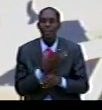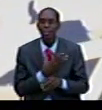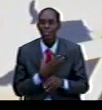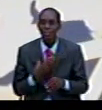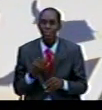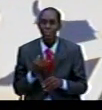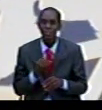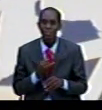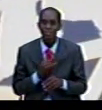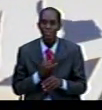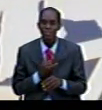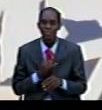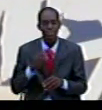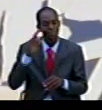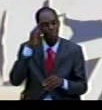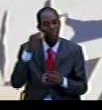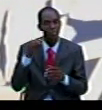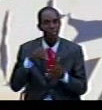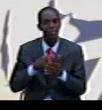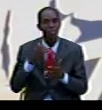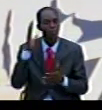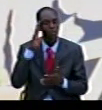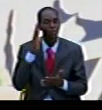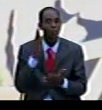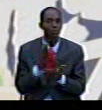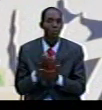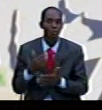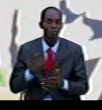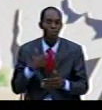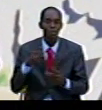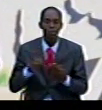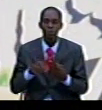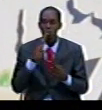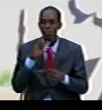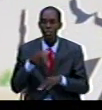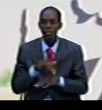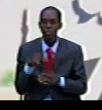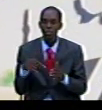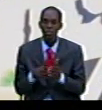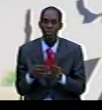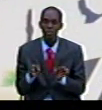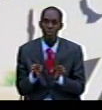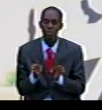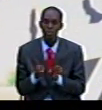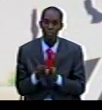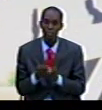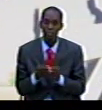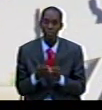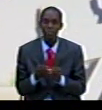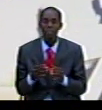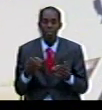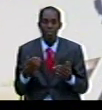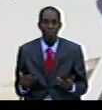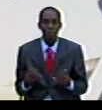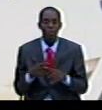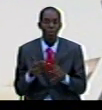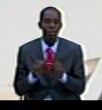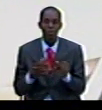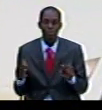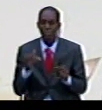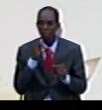going to stop me from being at this meeting tonight. But everything cleared, and we were able to come